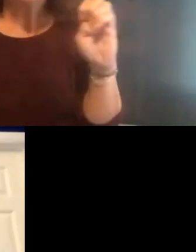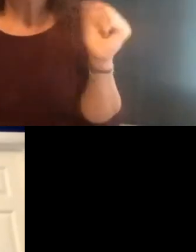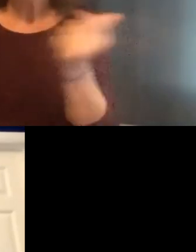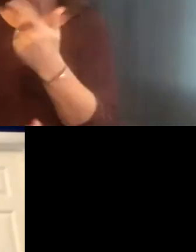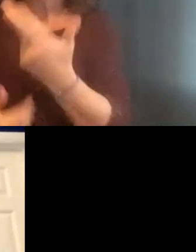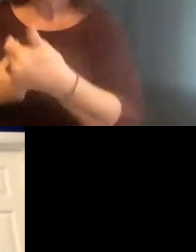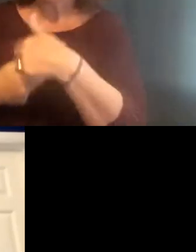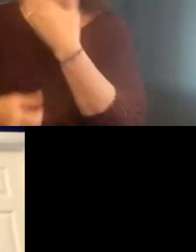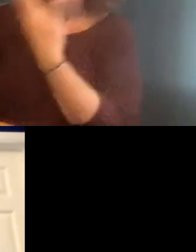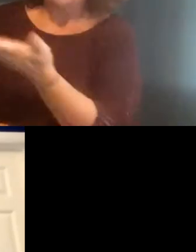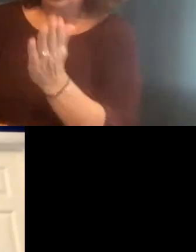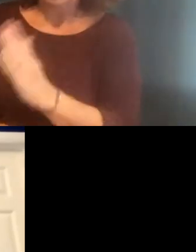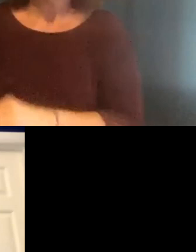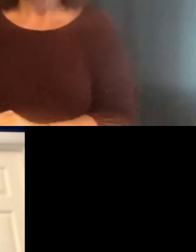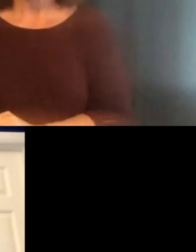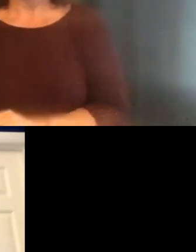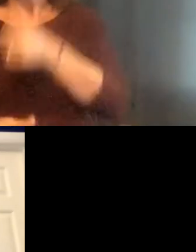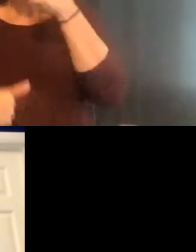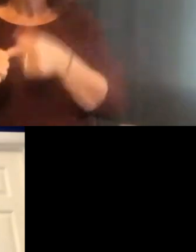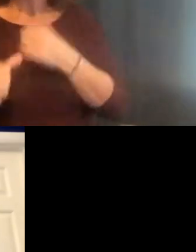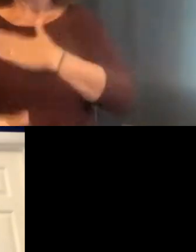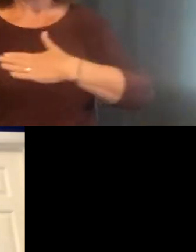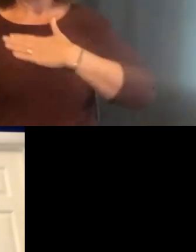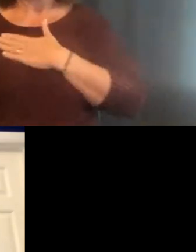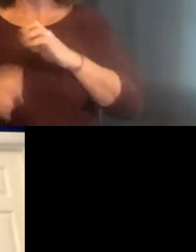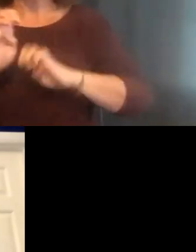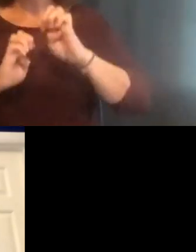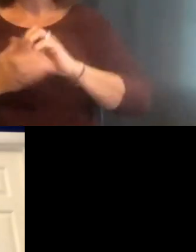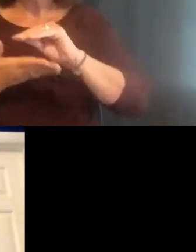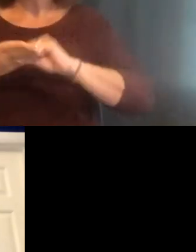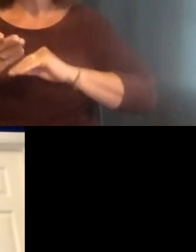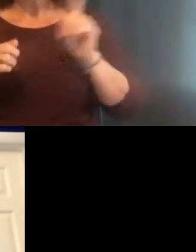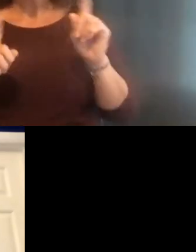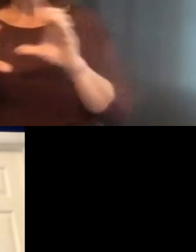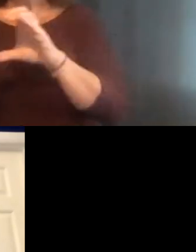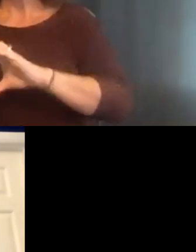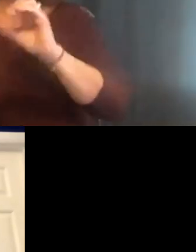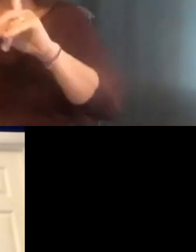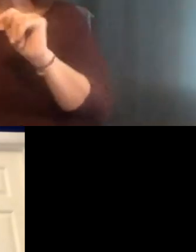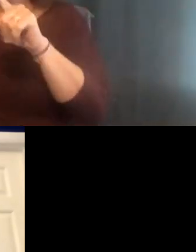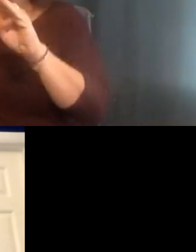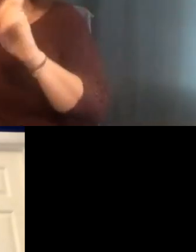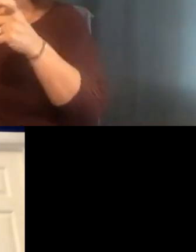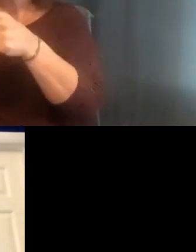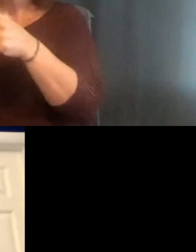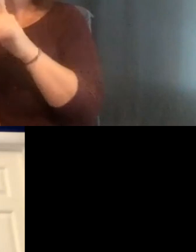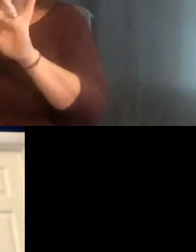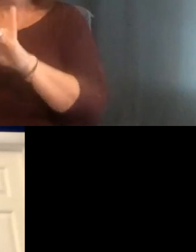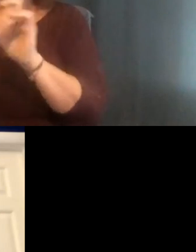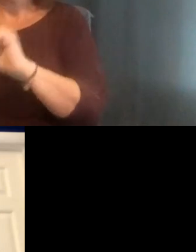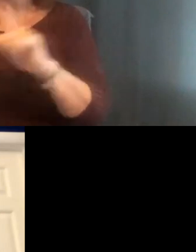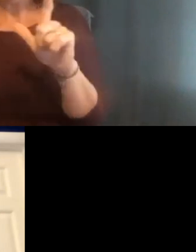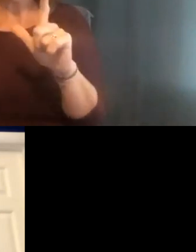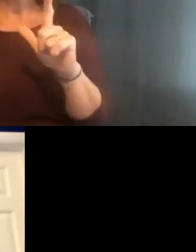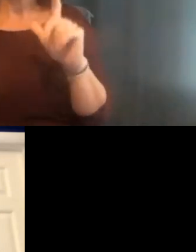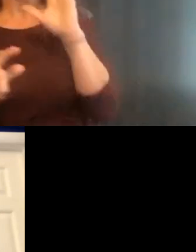coming. Please remember to complete the evaluation. It's in the chat box now. There'll also be an email that's sent out